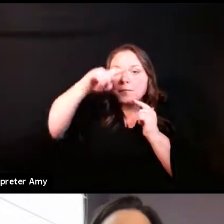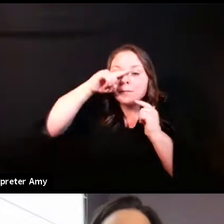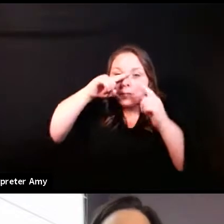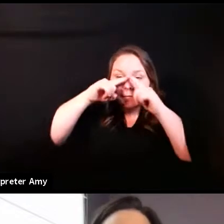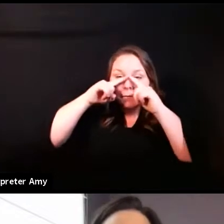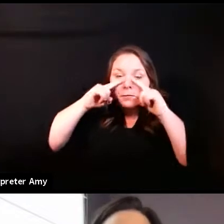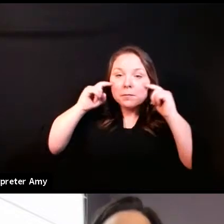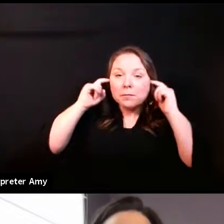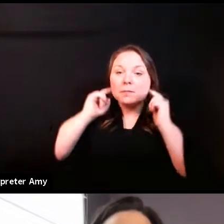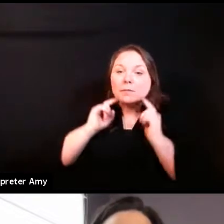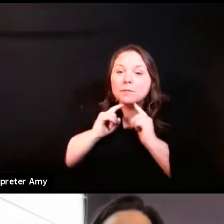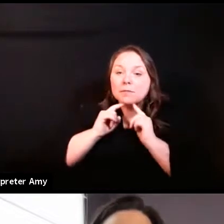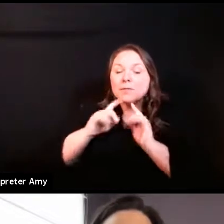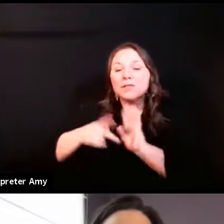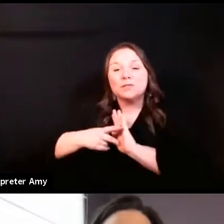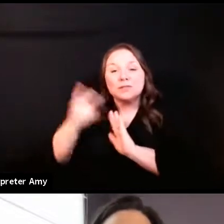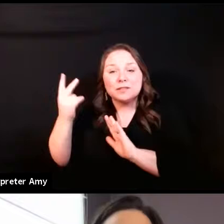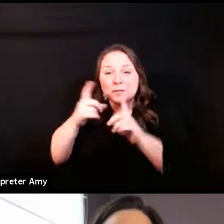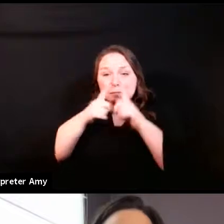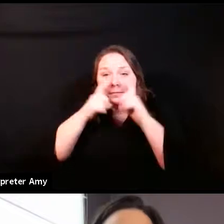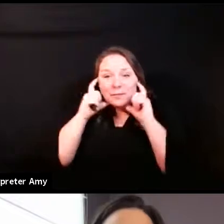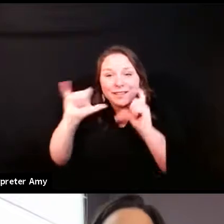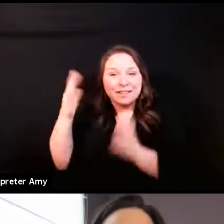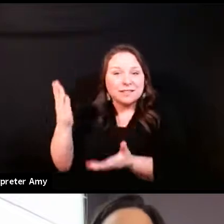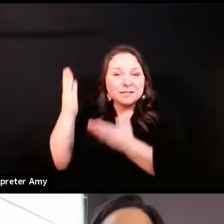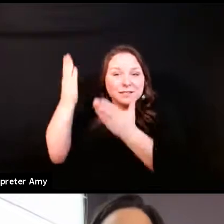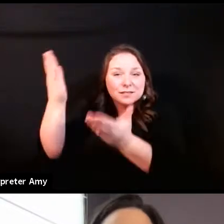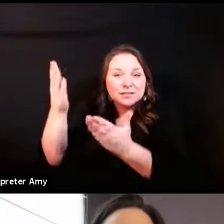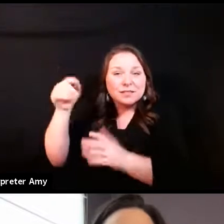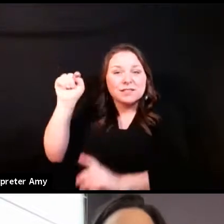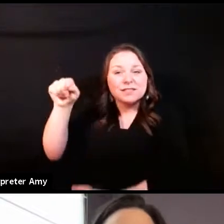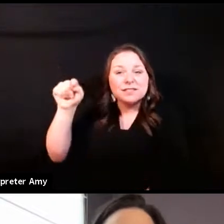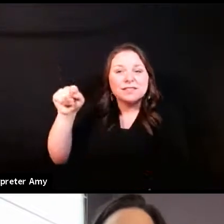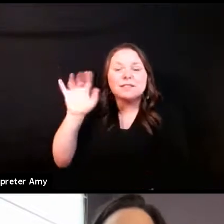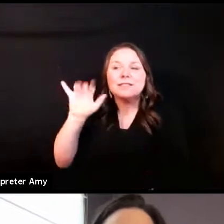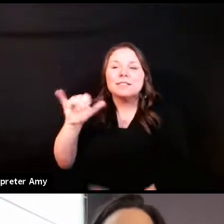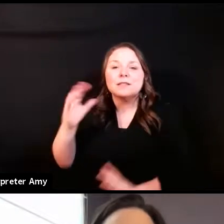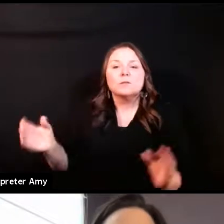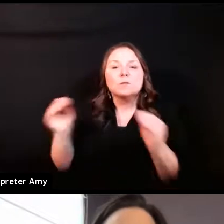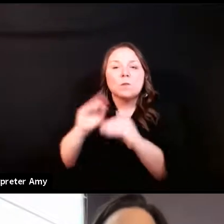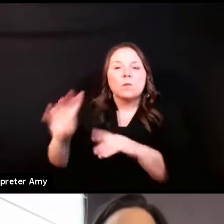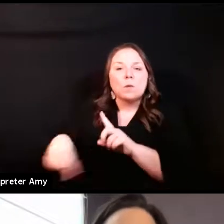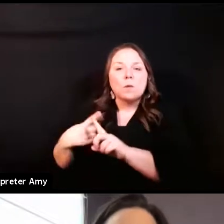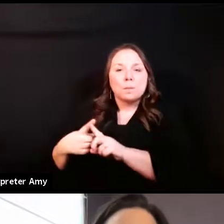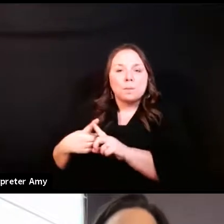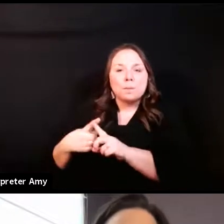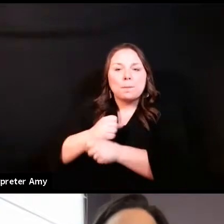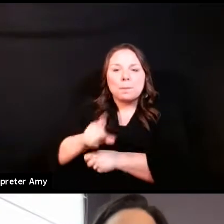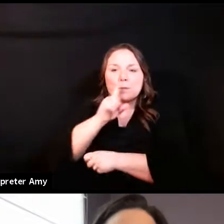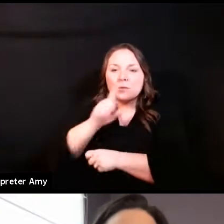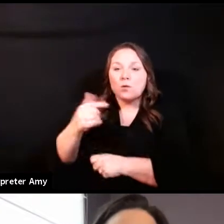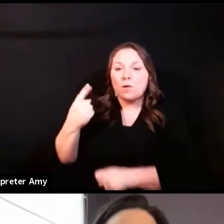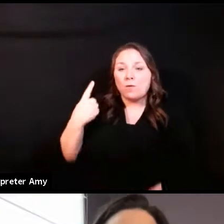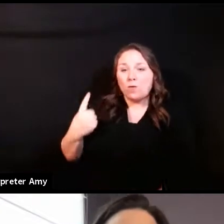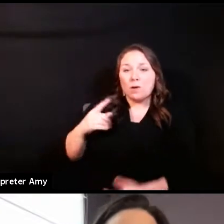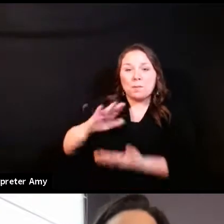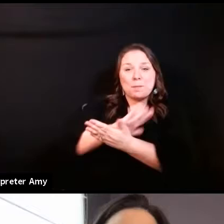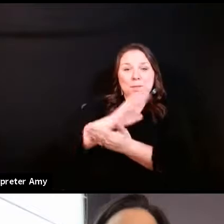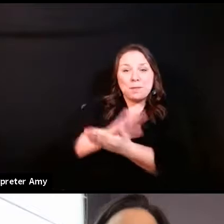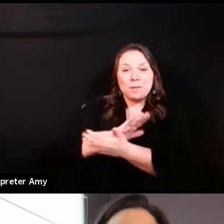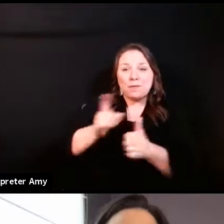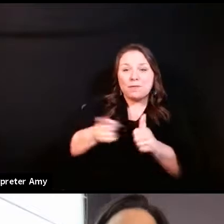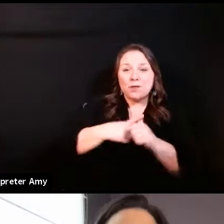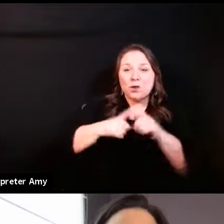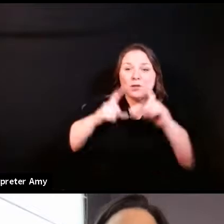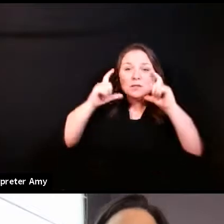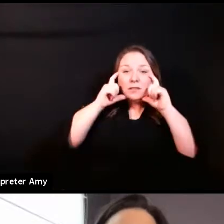So double masking recommendations are really about putting a disposable mask on first. And if